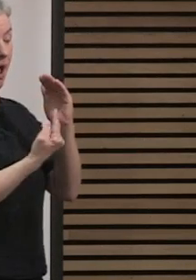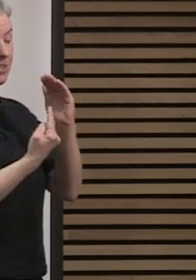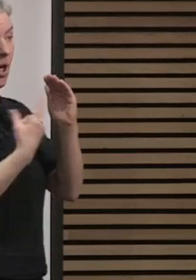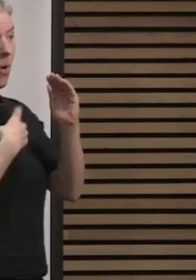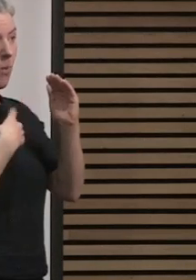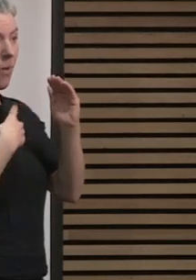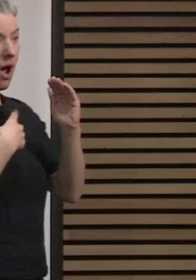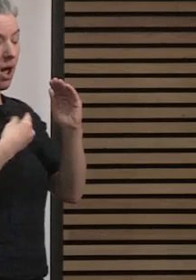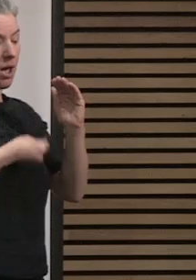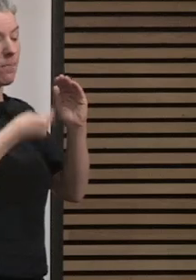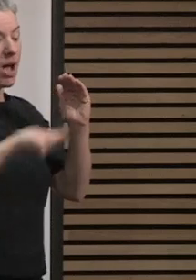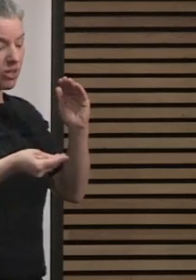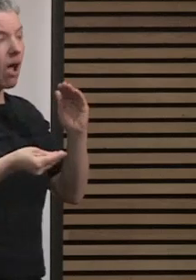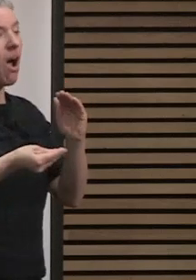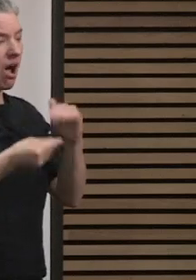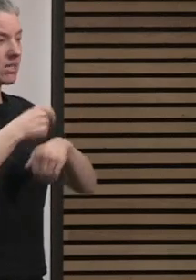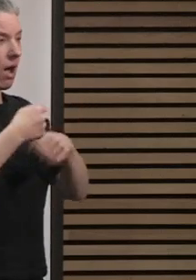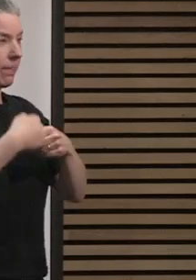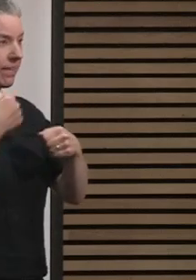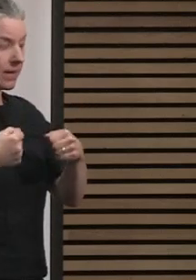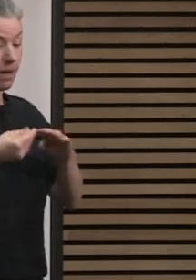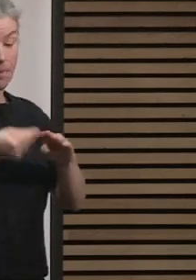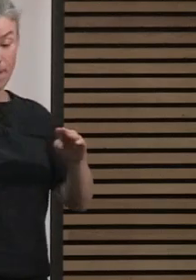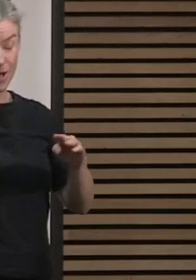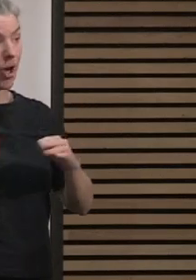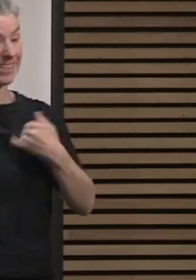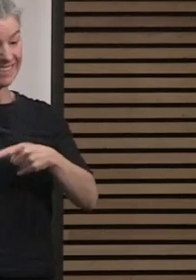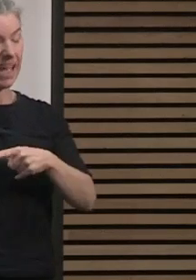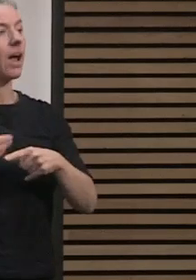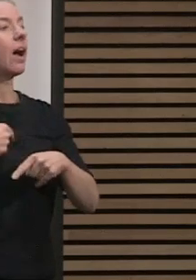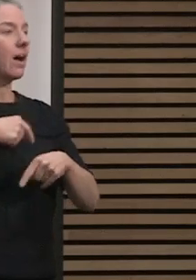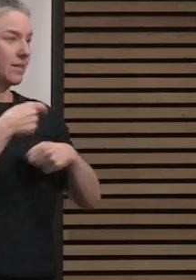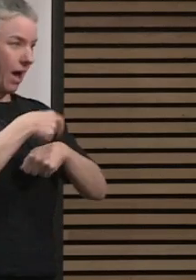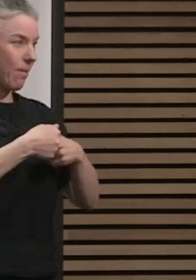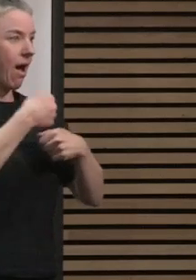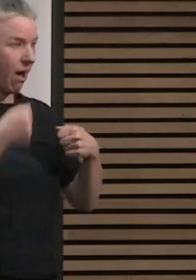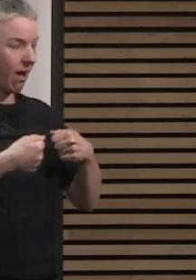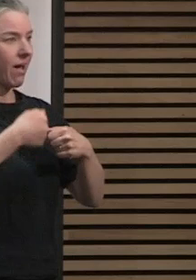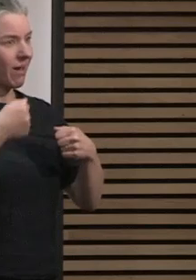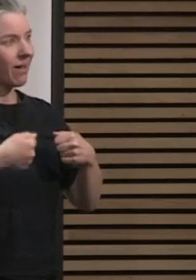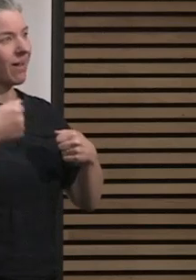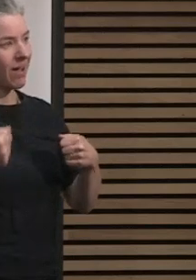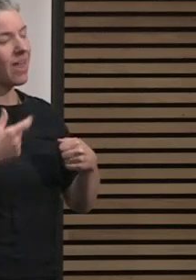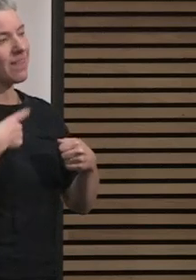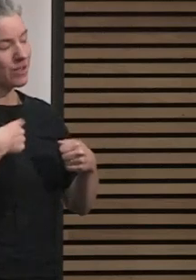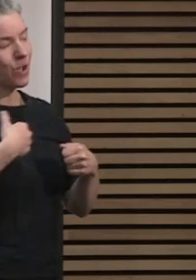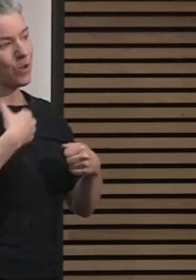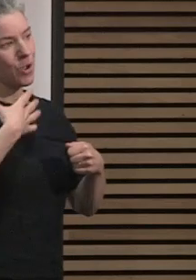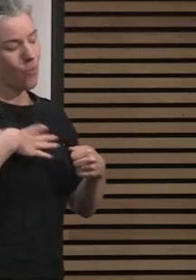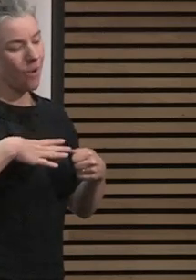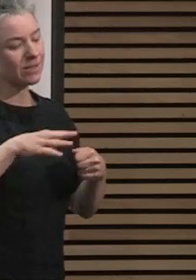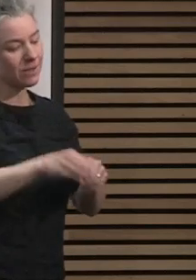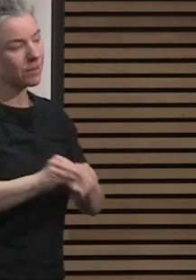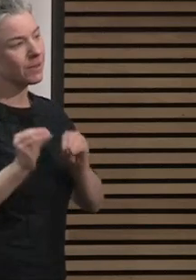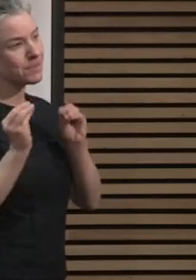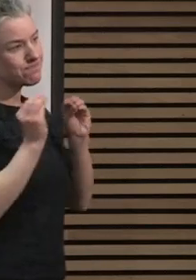they kept getting transmission within the family. So one of the key reasons we want to create that opportunity for a very managed